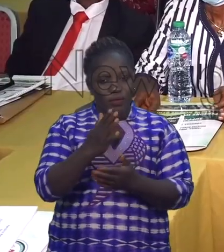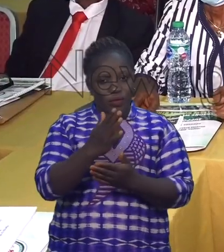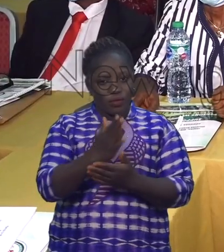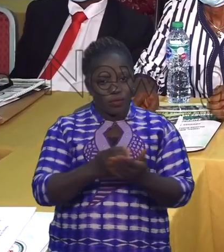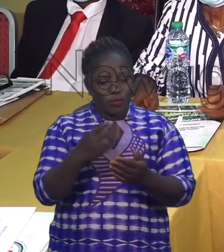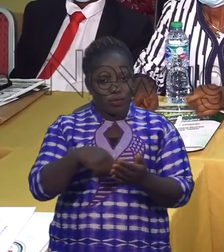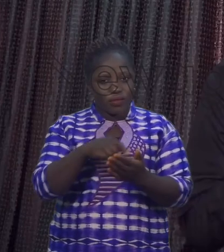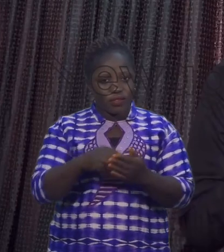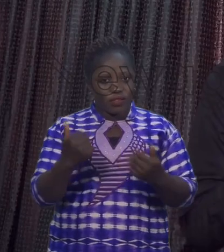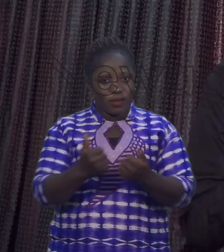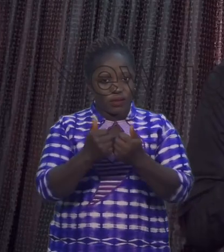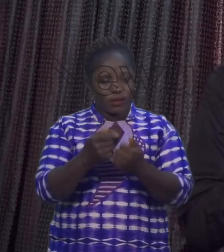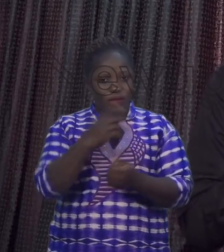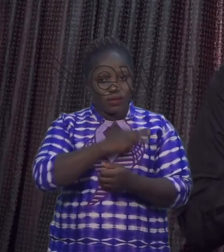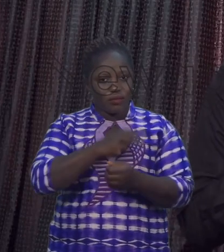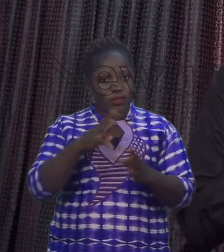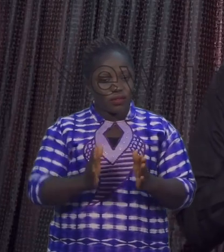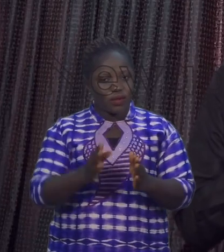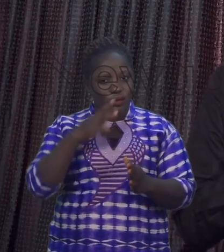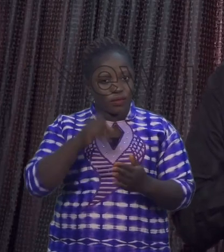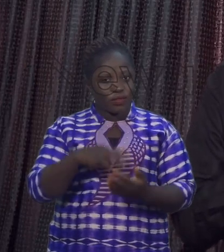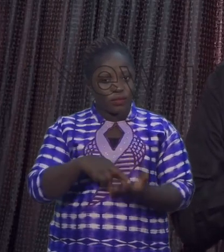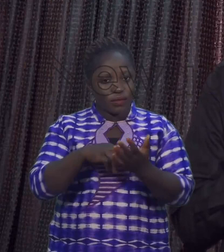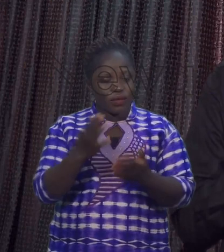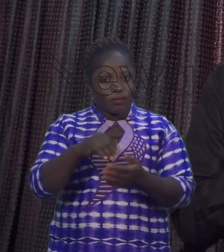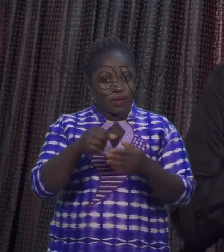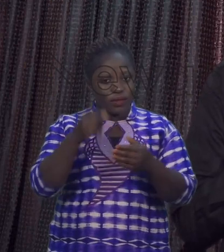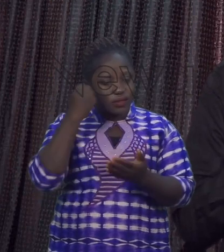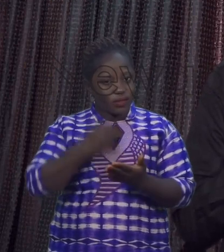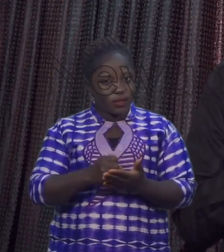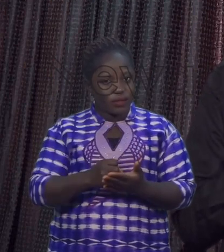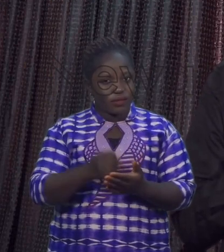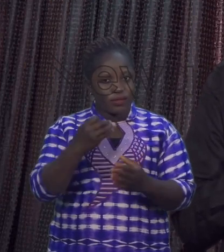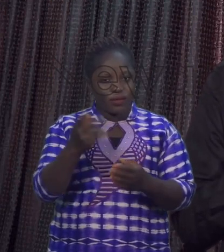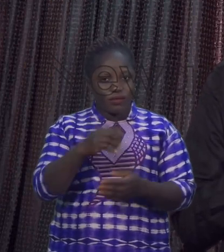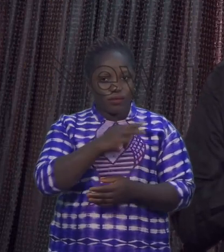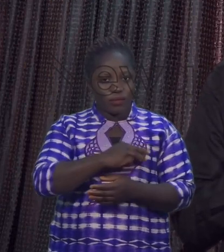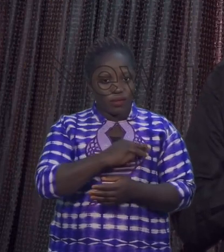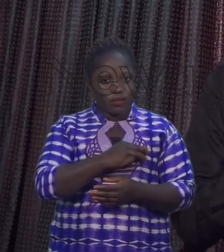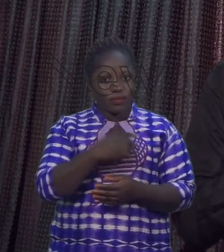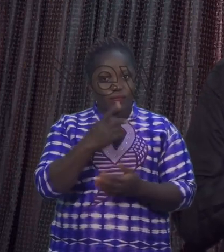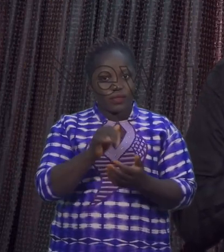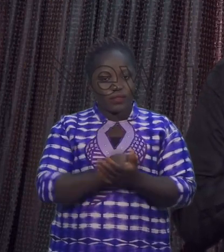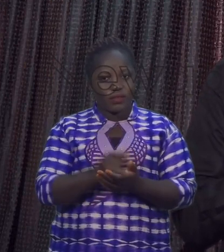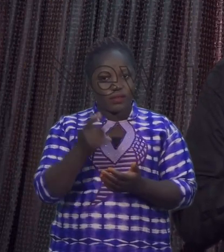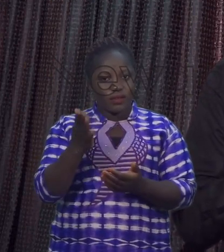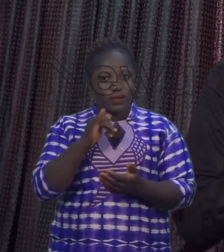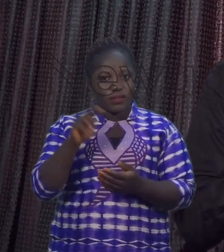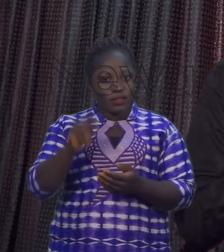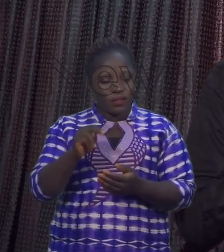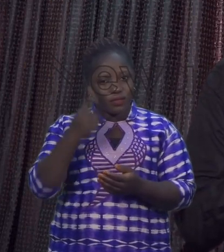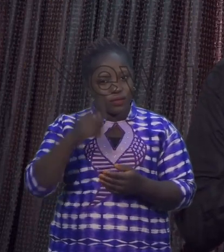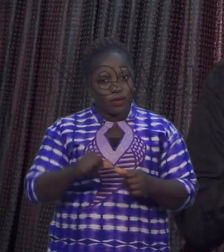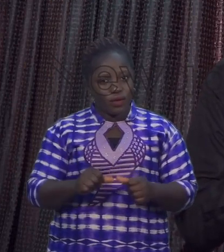such challenges. The minister was represented by the Permanent Secretary, Bashir Noura Al-Ghali, reiterated